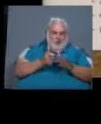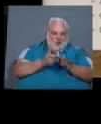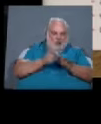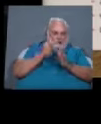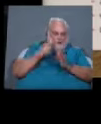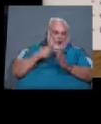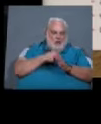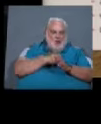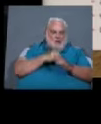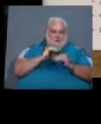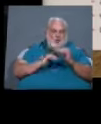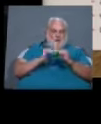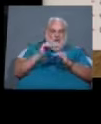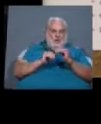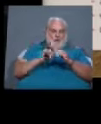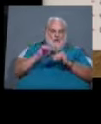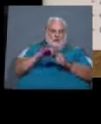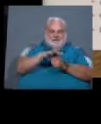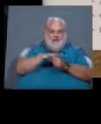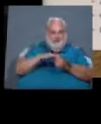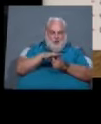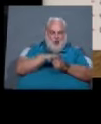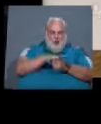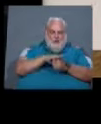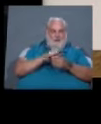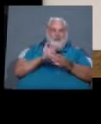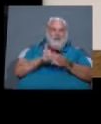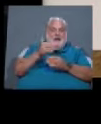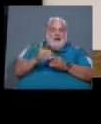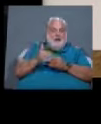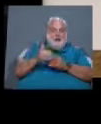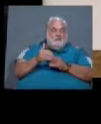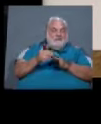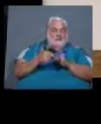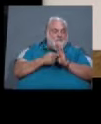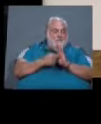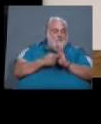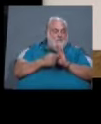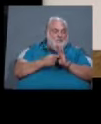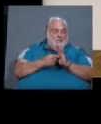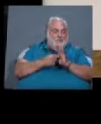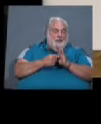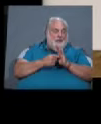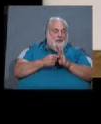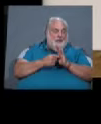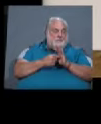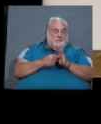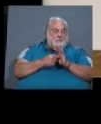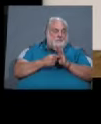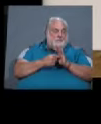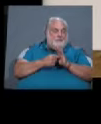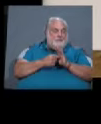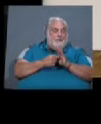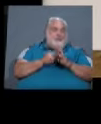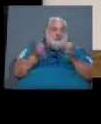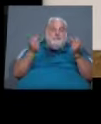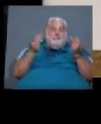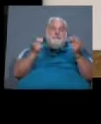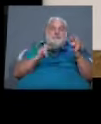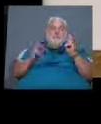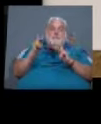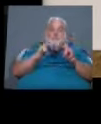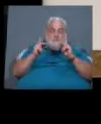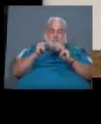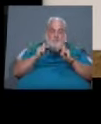order to build in the Chenal Valley neighborhoods. On the next slide, we'll show you that, as I said, there's a lot of baby